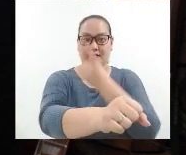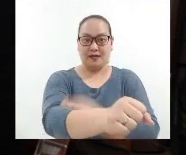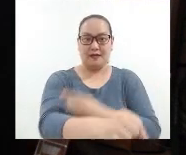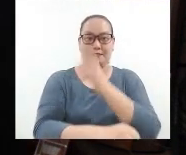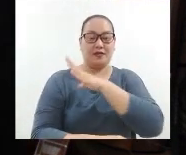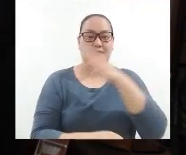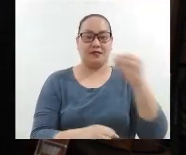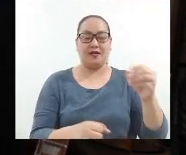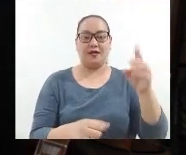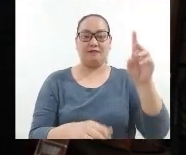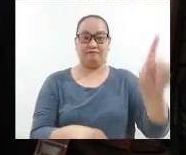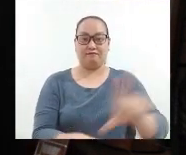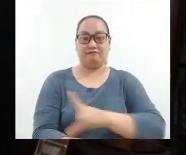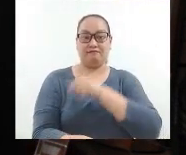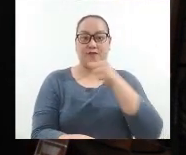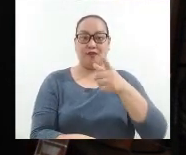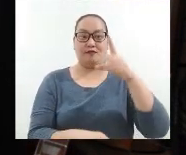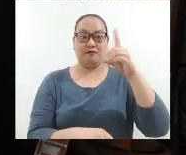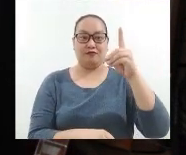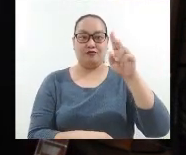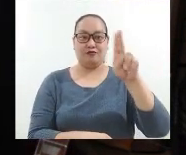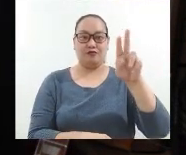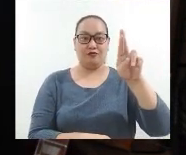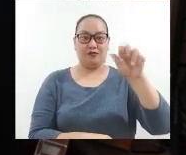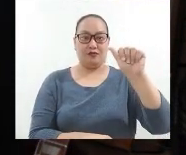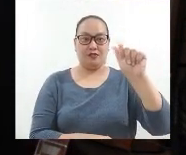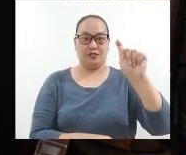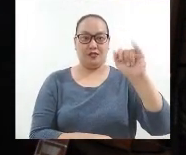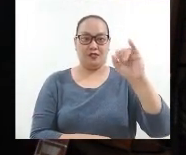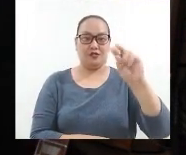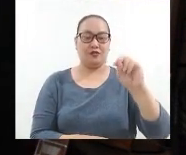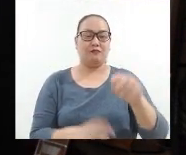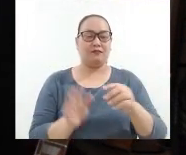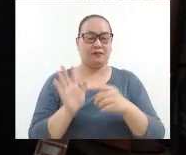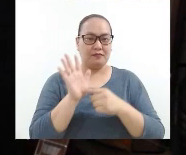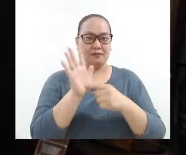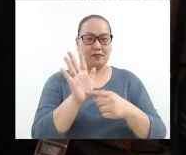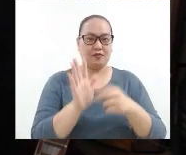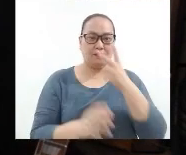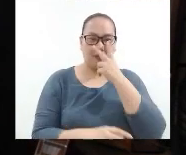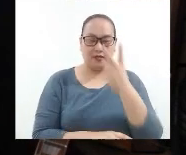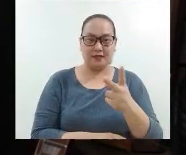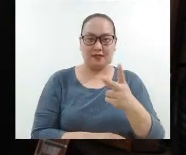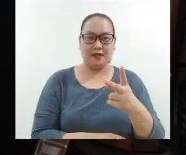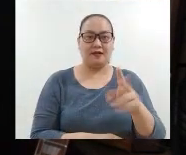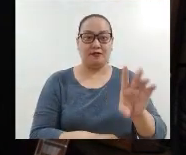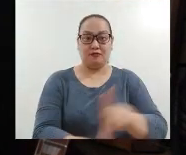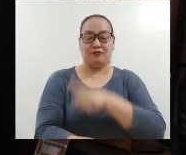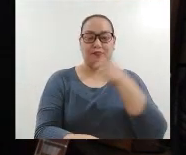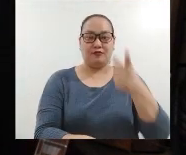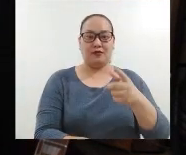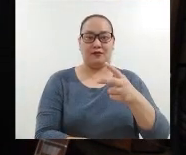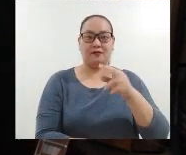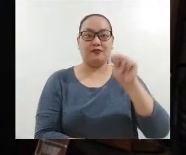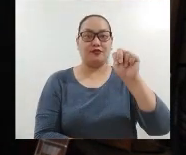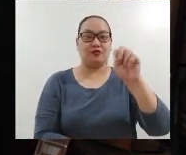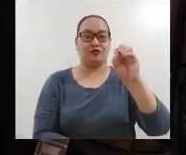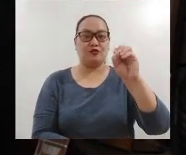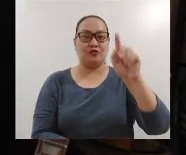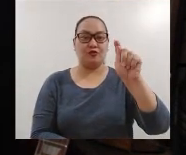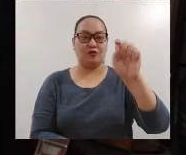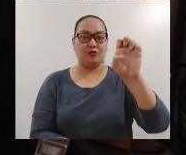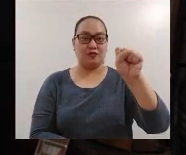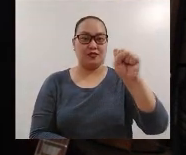use to notate the duration are the notes and rest. Hence, we have different kinds of notes and